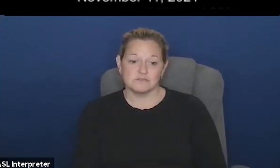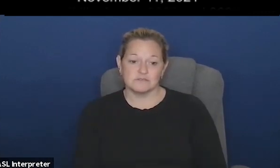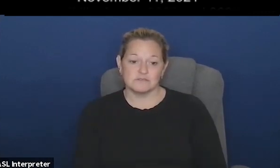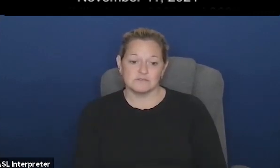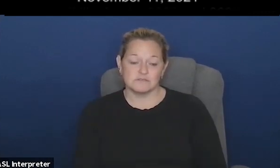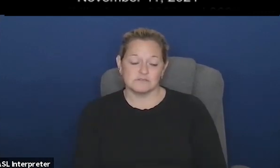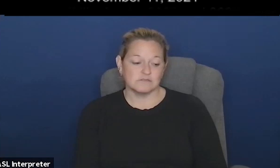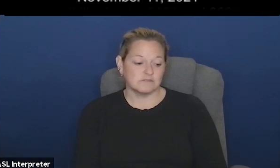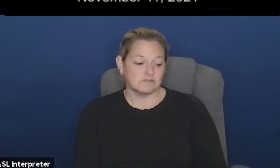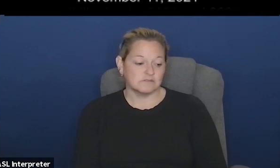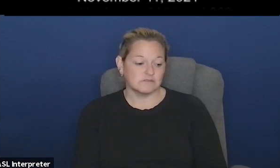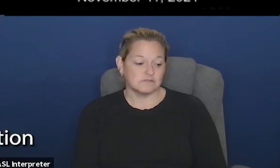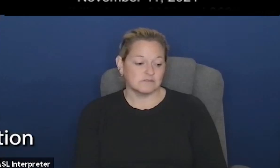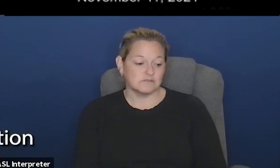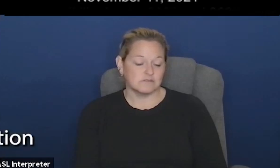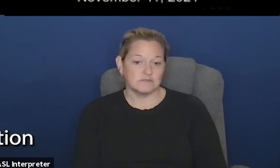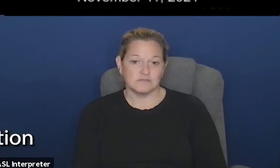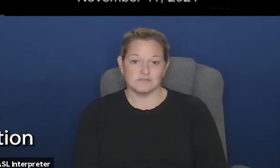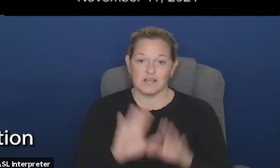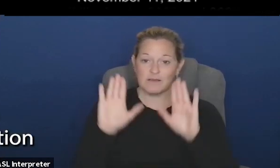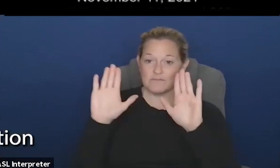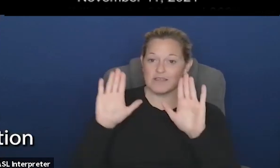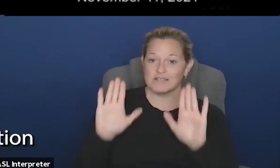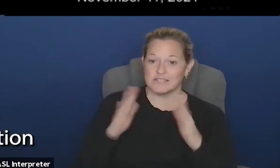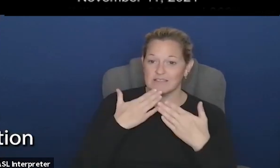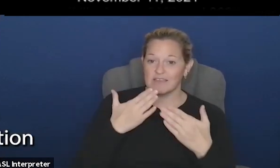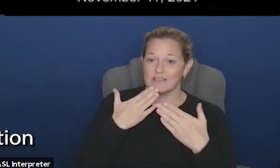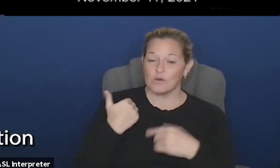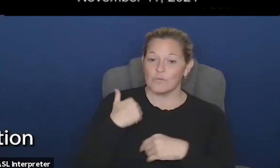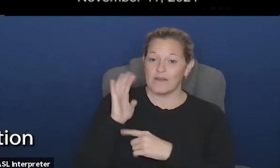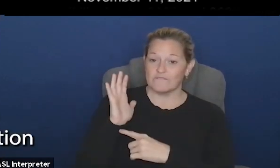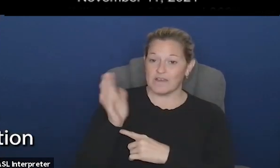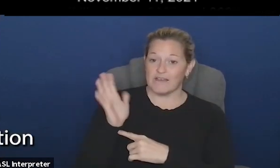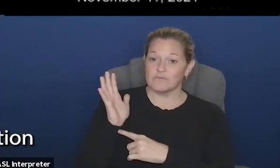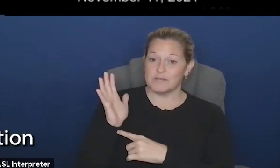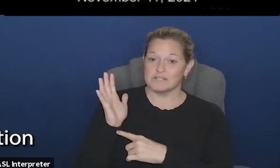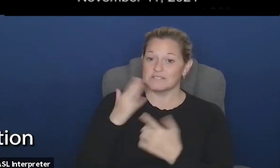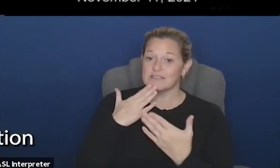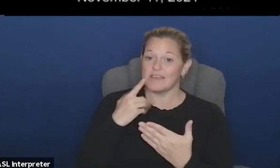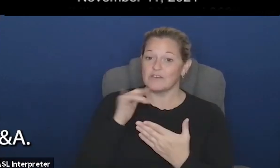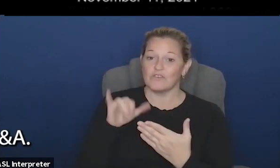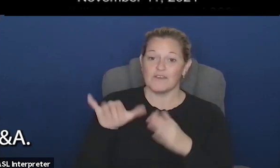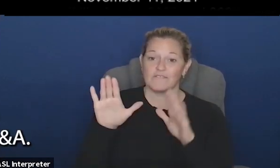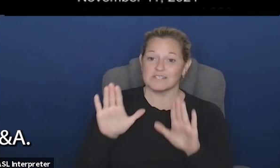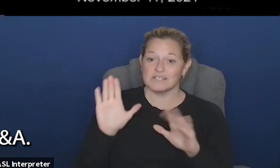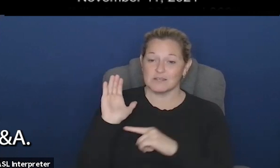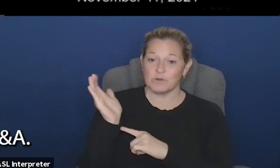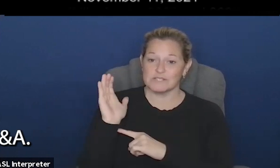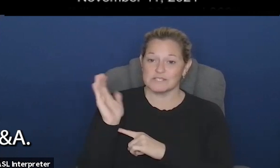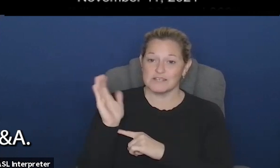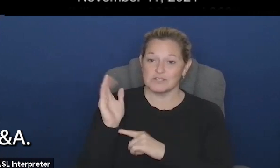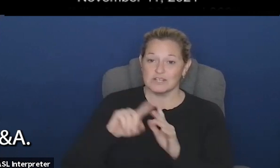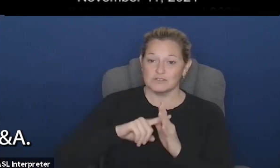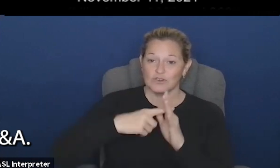Amazing. Thank you both so very much. We do have about 5 minutes. So thank you for that fantastic presentation starting off our